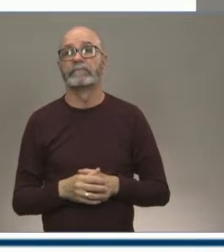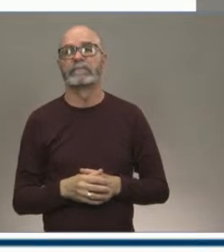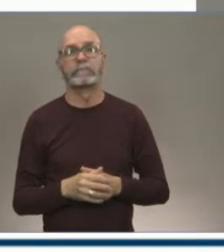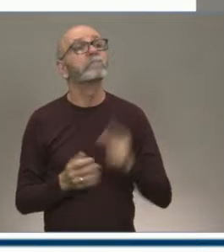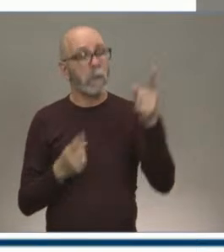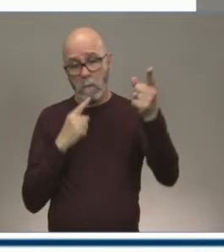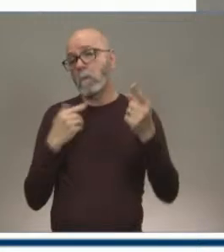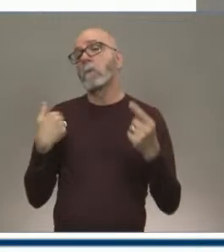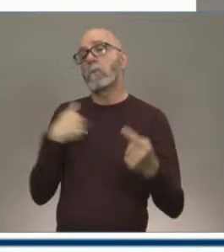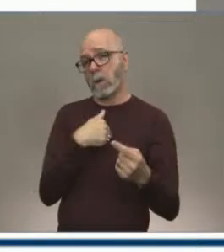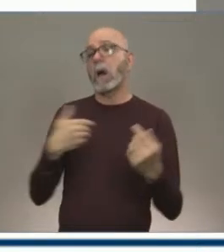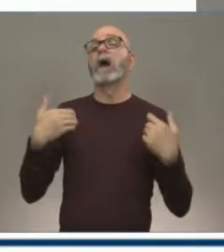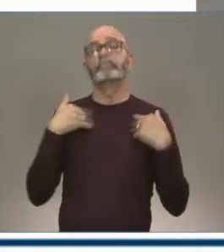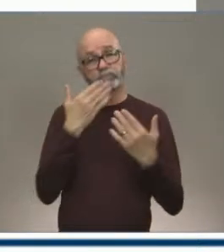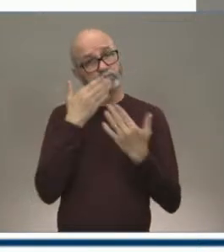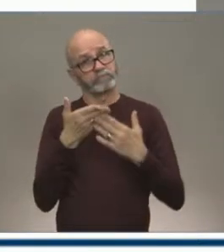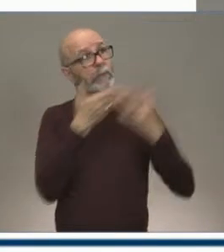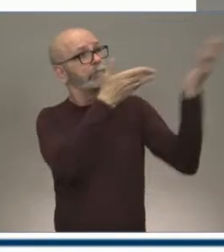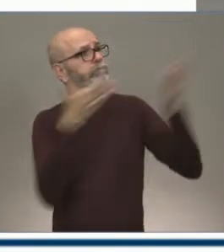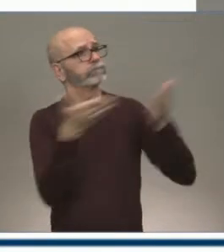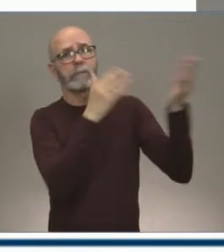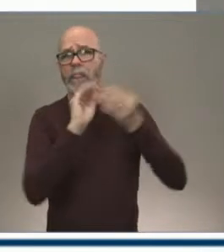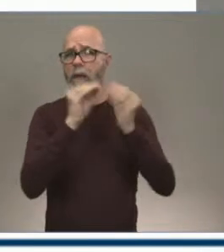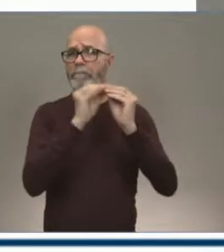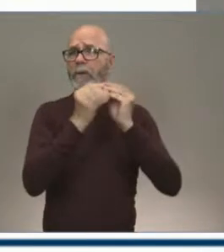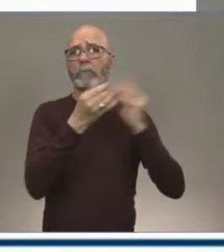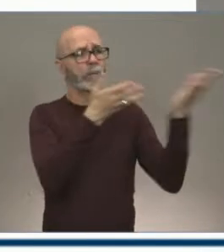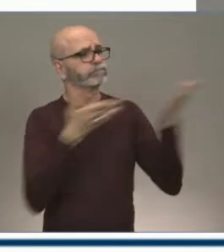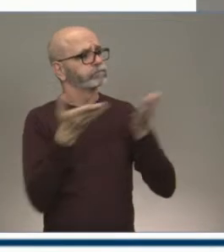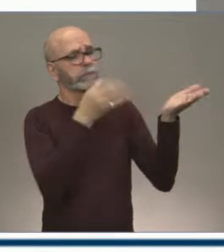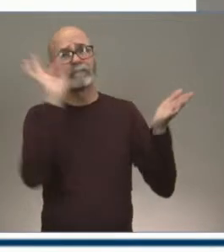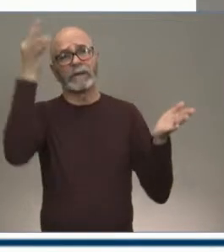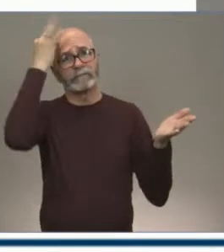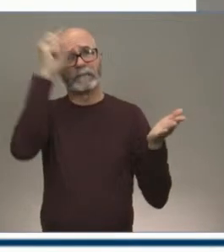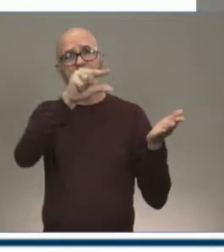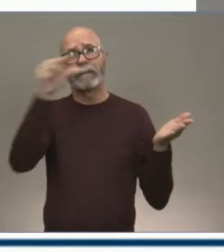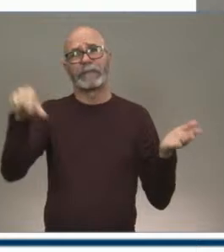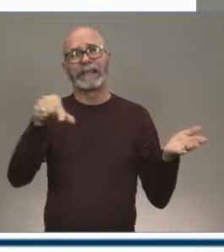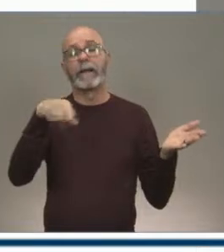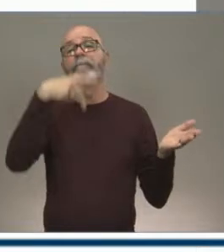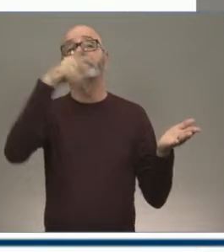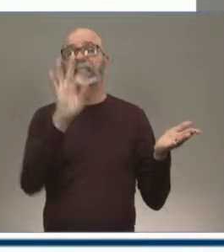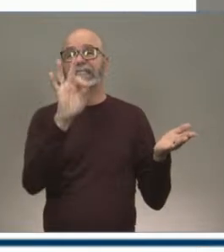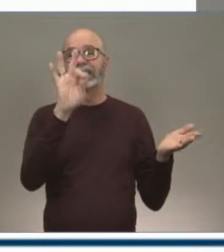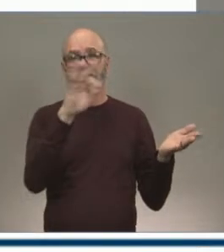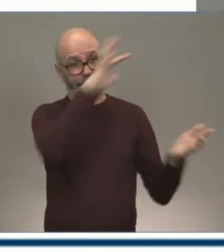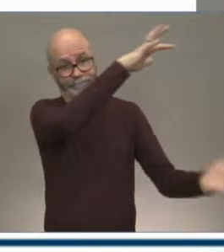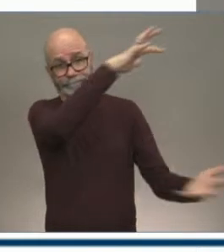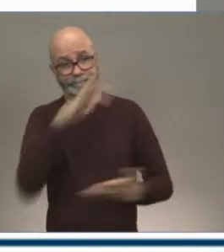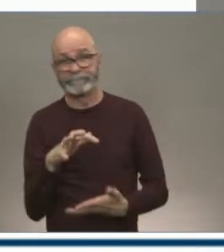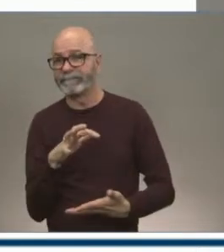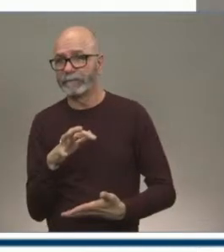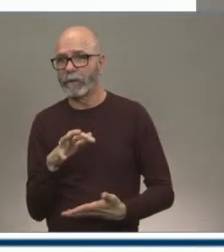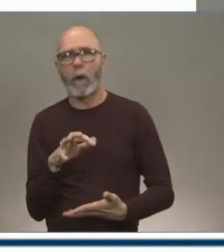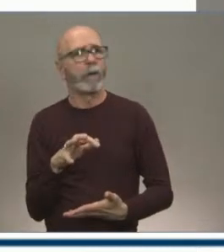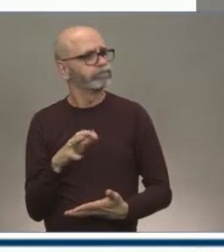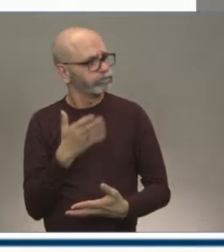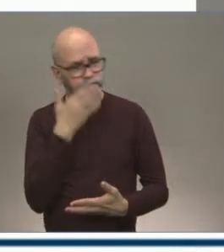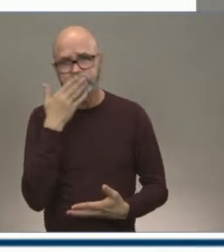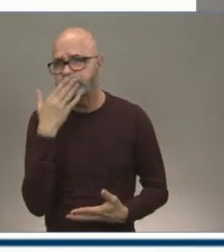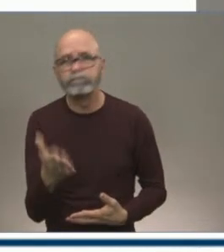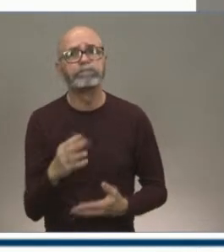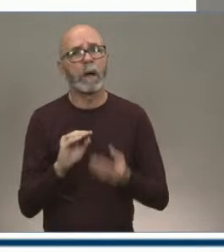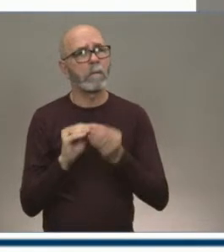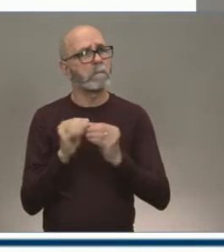signals, strong reassurances from the federal government that the Pfizer vaccine now seems to have stabilized. We're